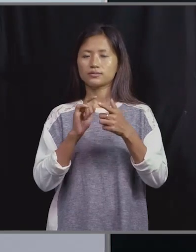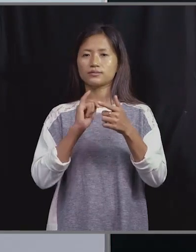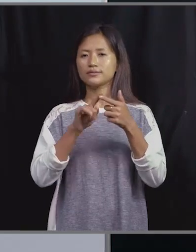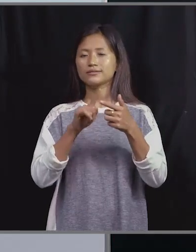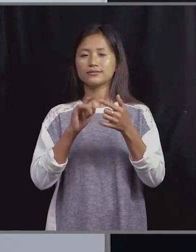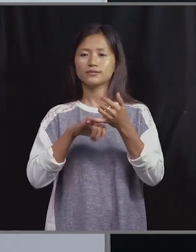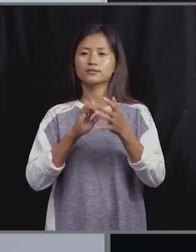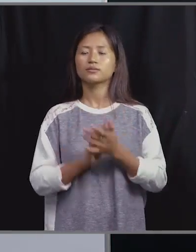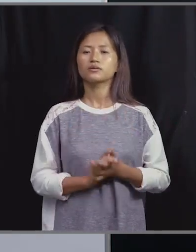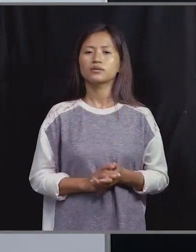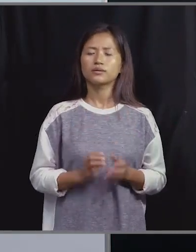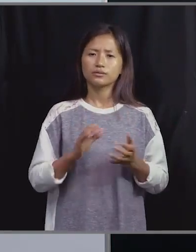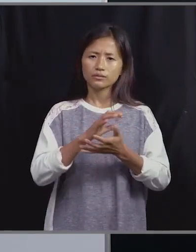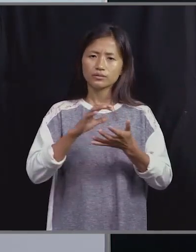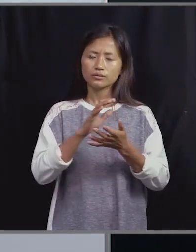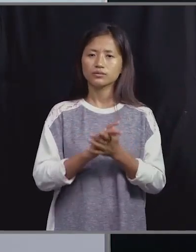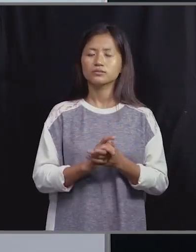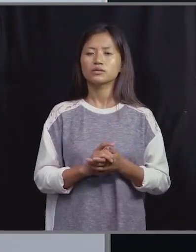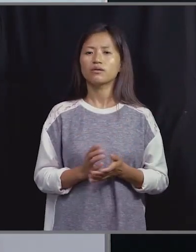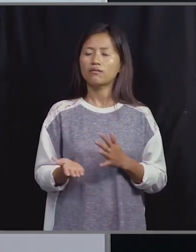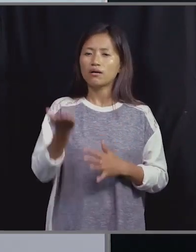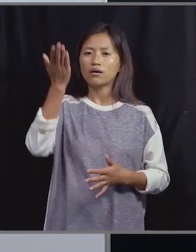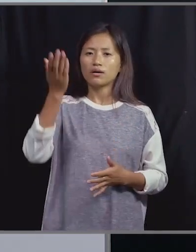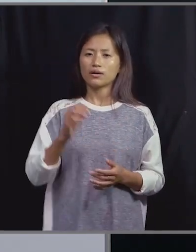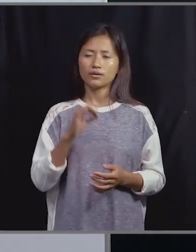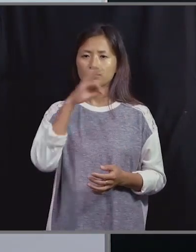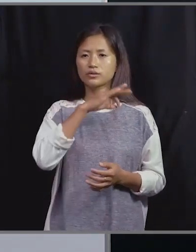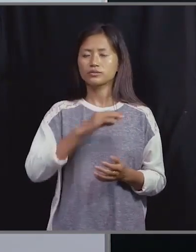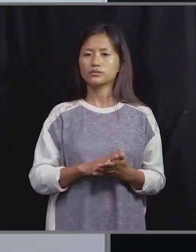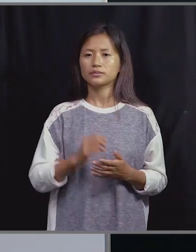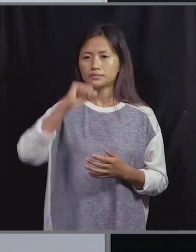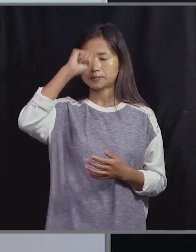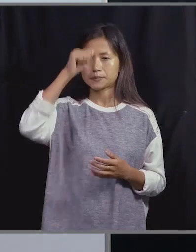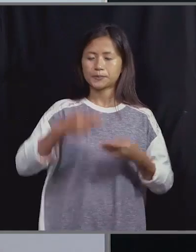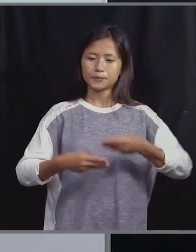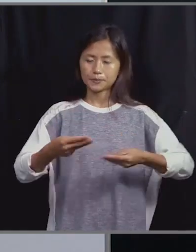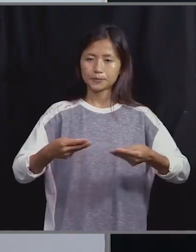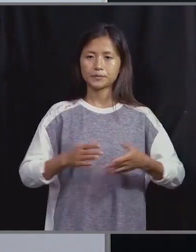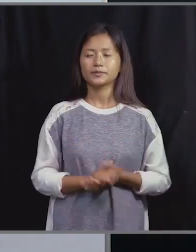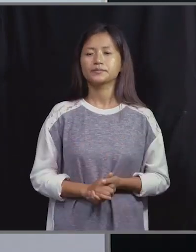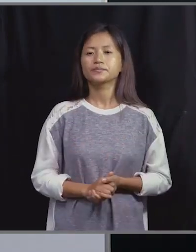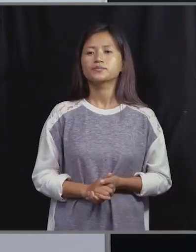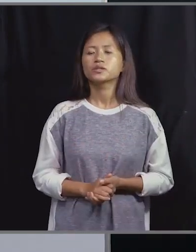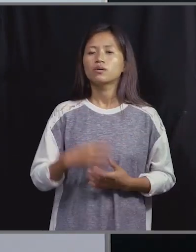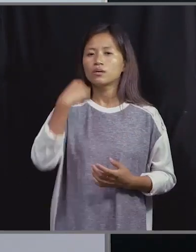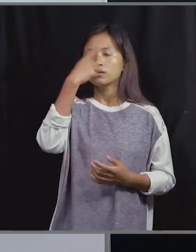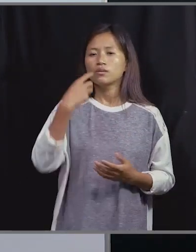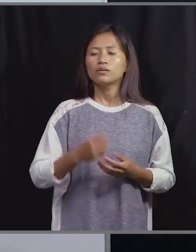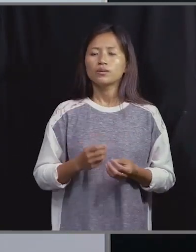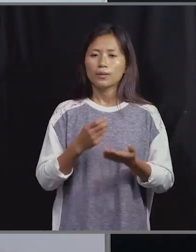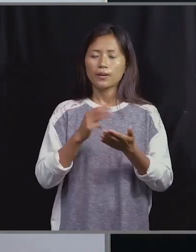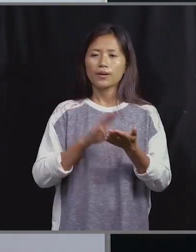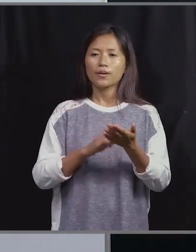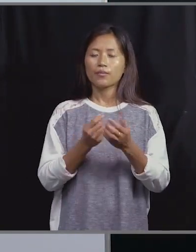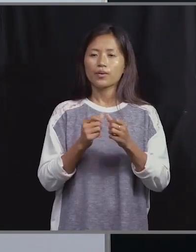they carried on a very lucrative or a very high profitable business in India. So if we are to ask who were the Marwaris,